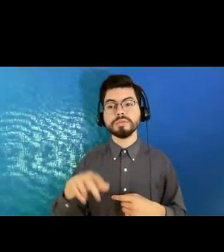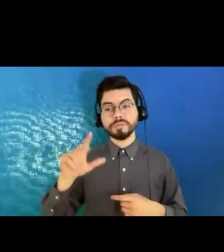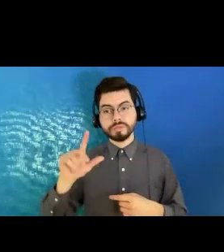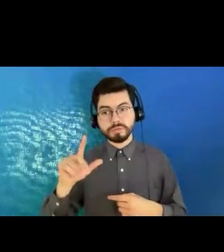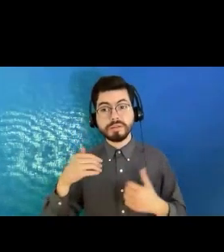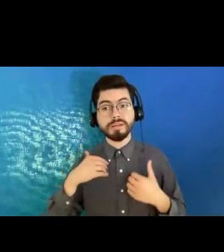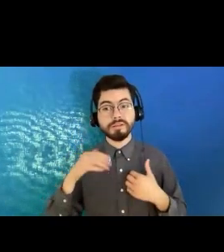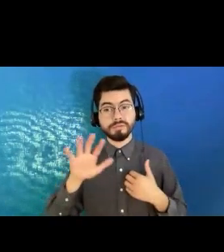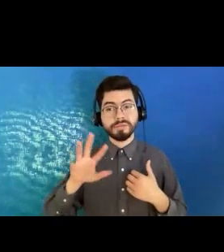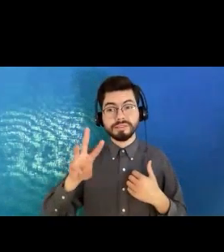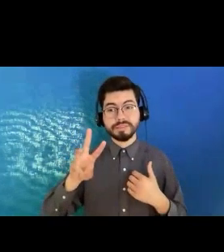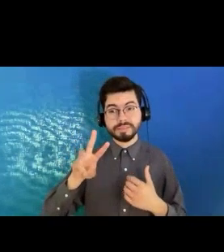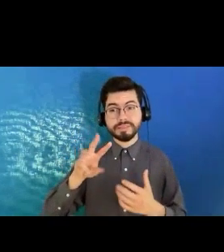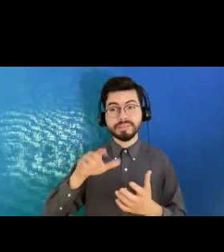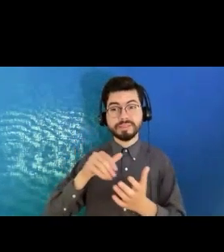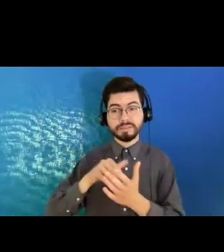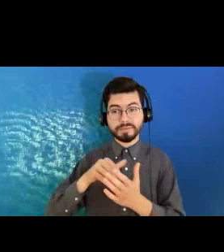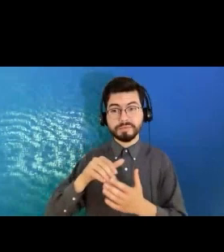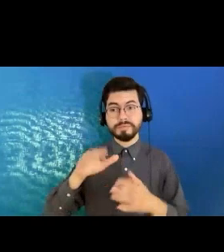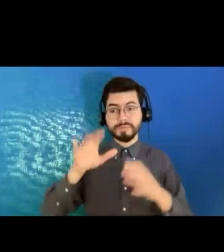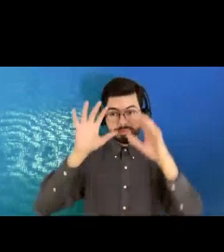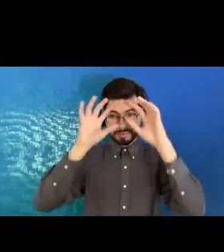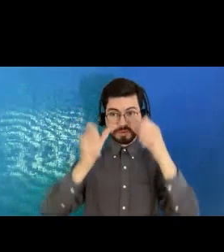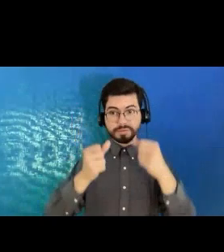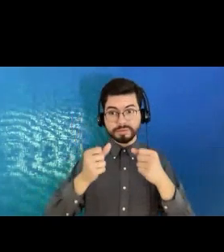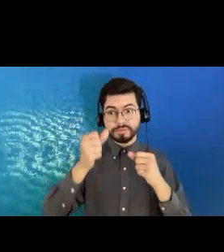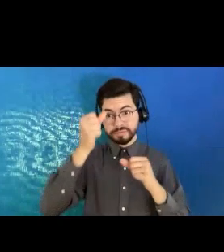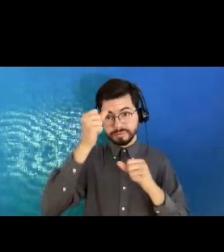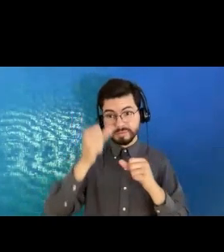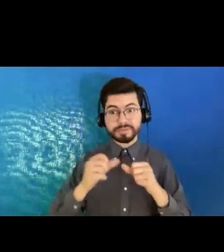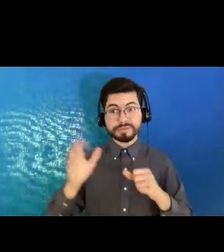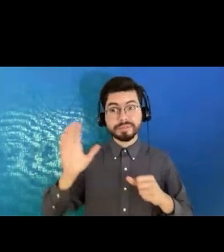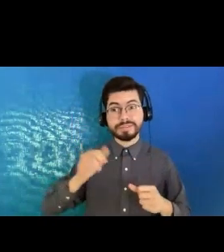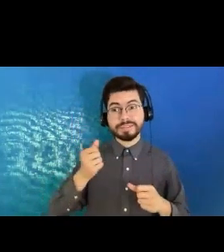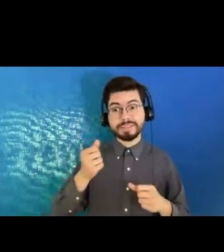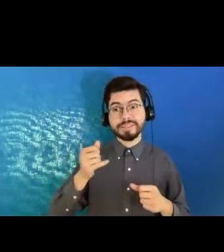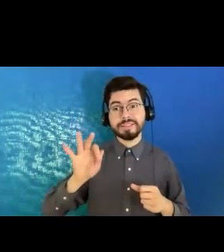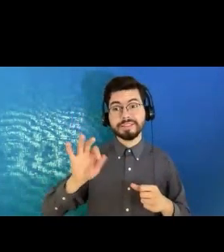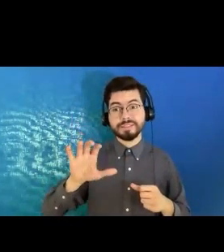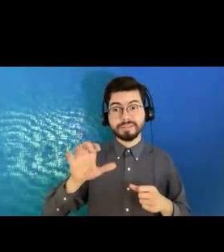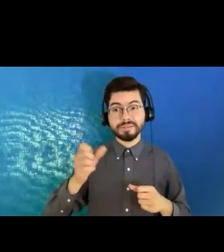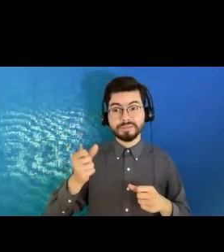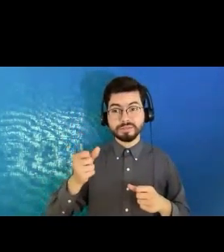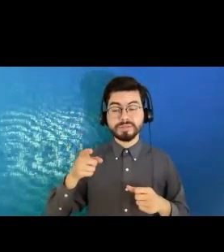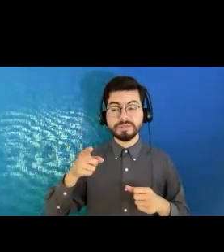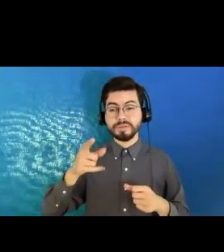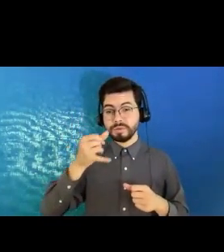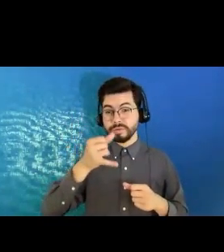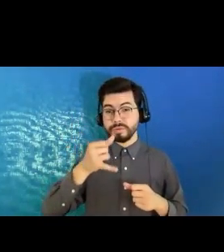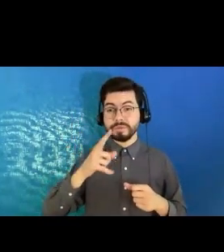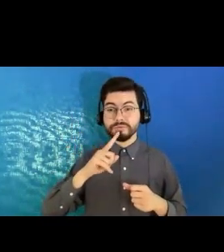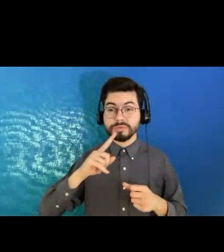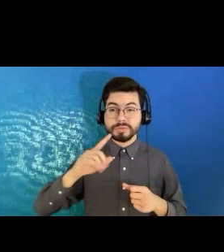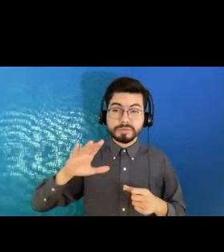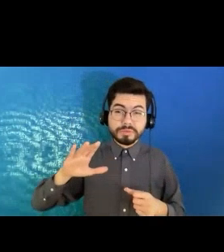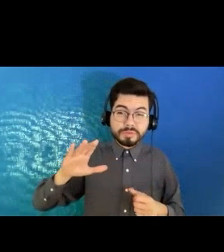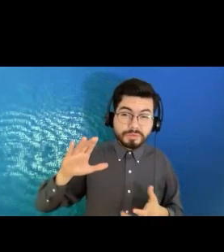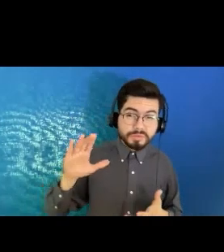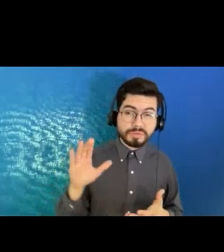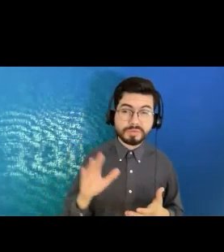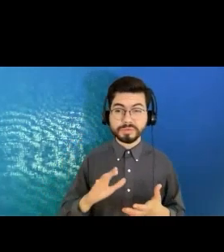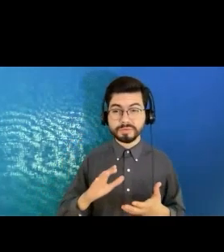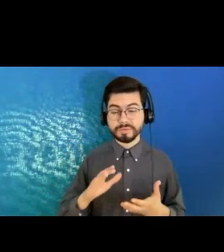6,000 bison. That was from a low of 23 in the teens, in the 19s. So they're really, it's a miraculous recovery. They